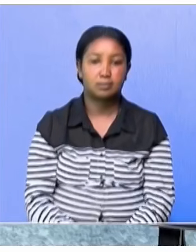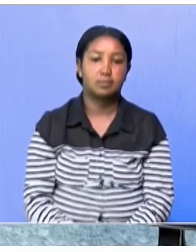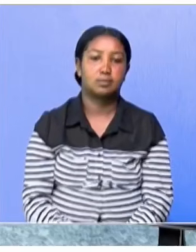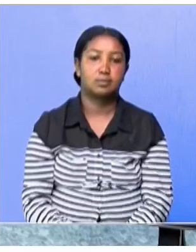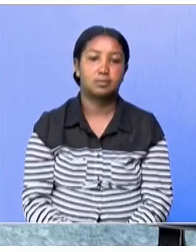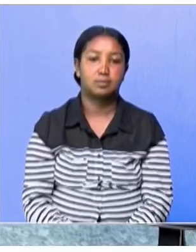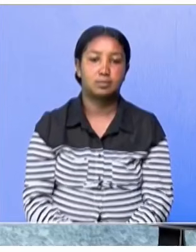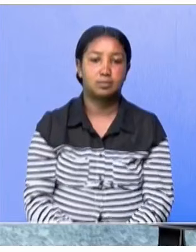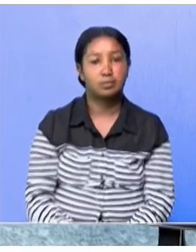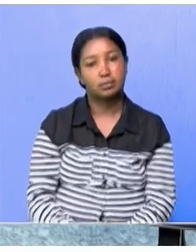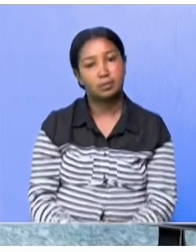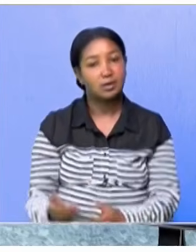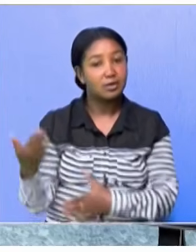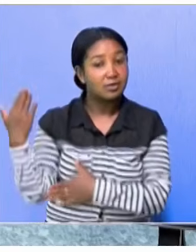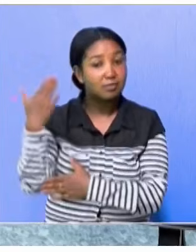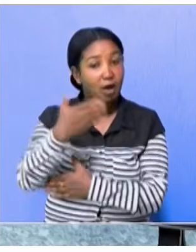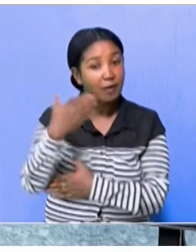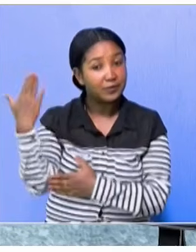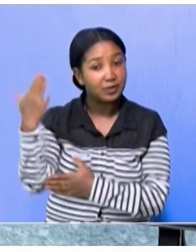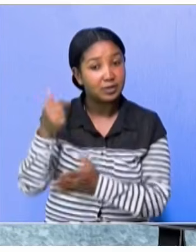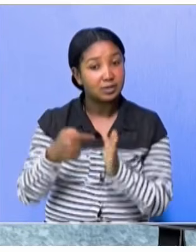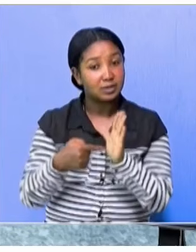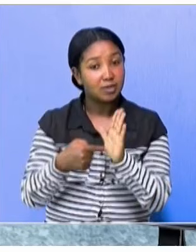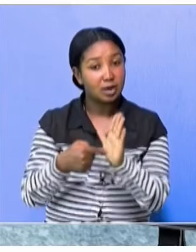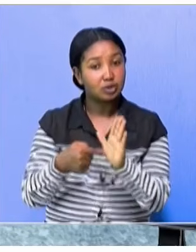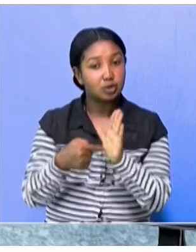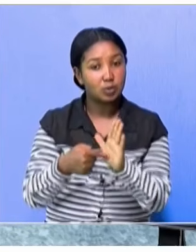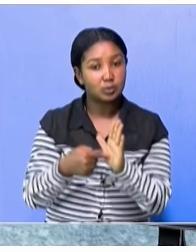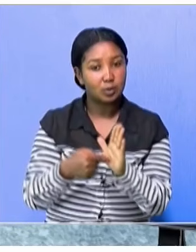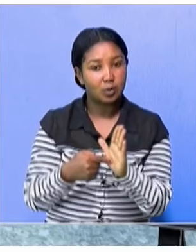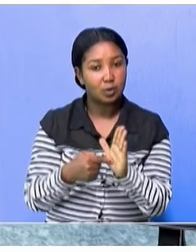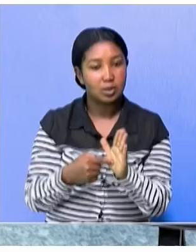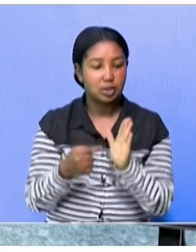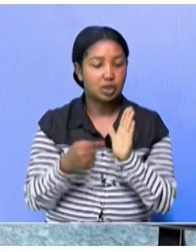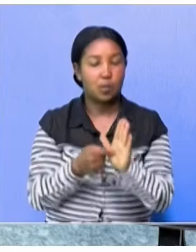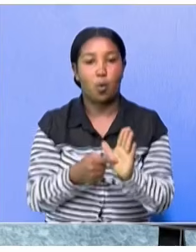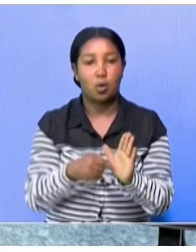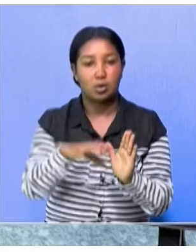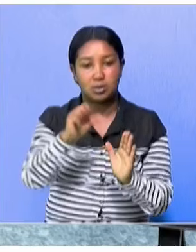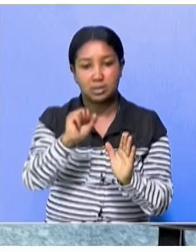on the traffic